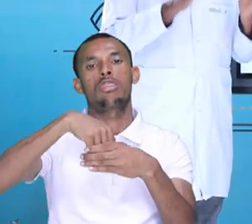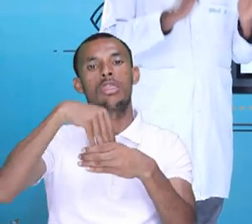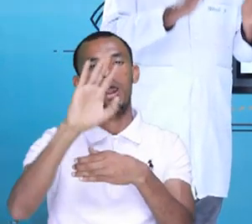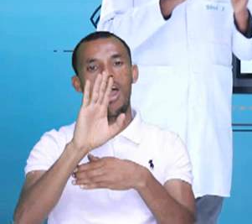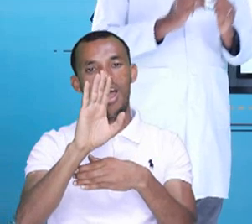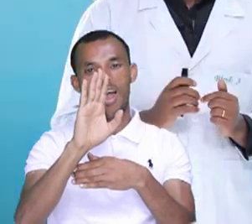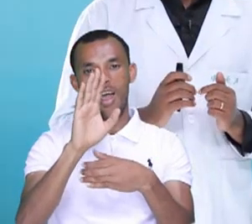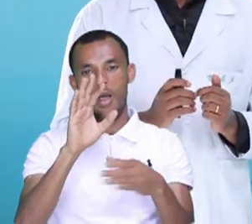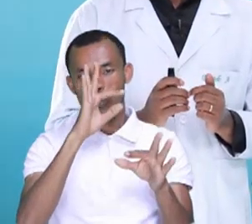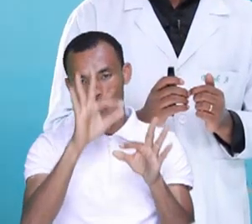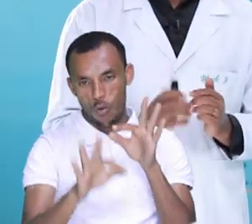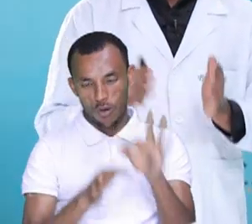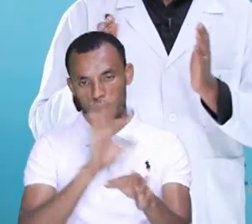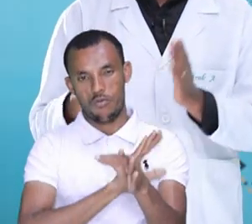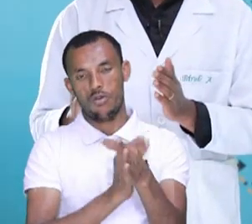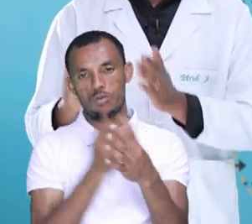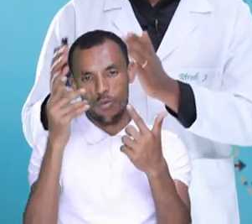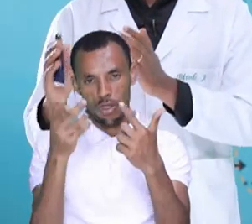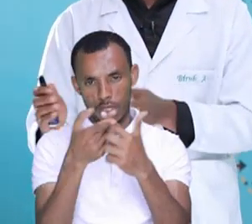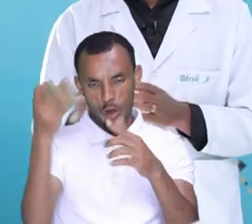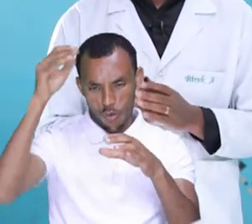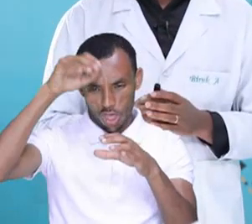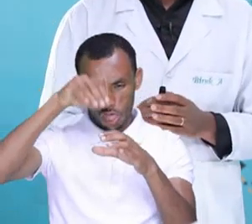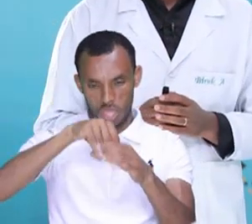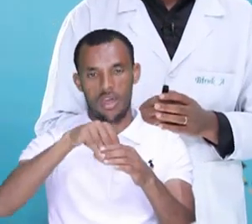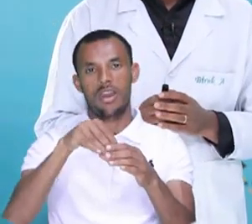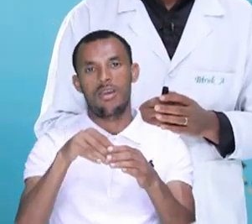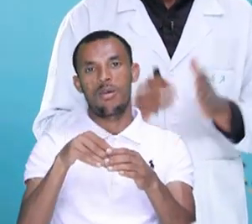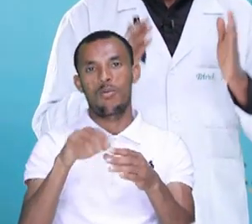intramolecular forces. The other one is intermolecular forces.